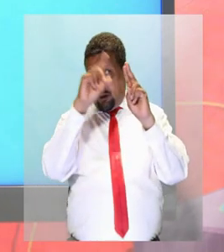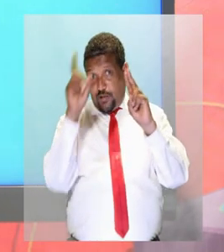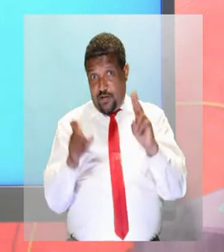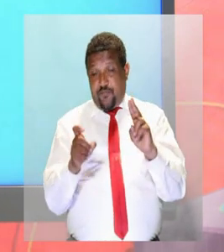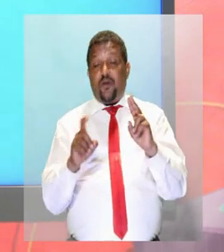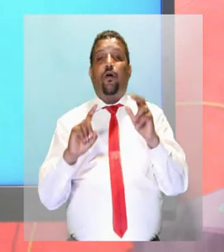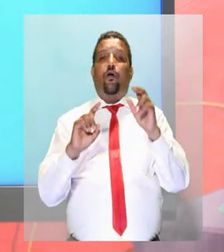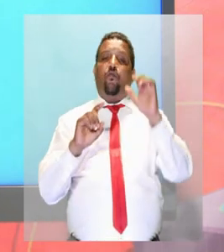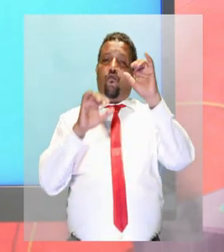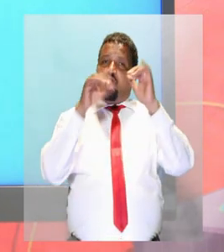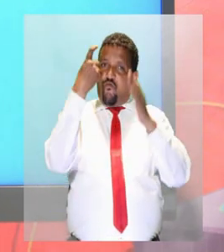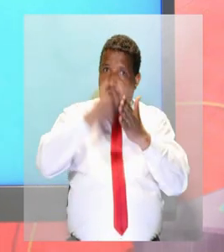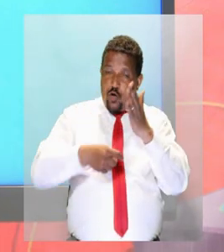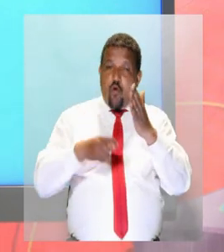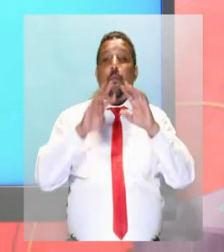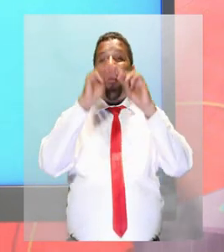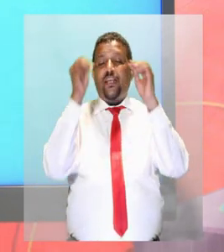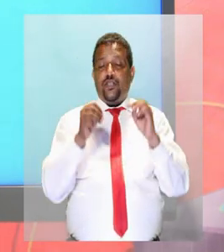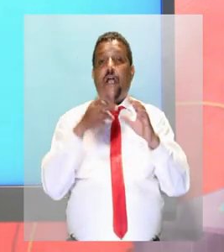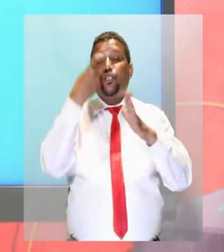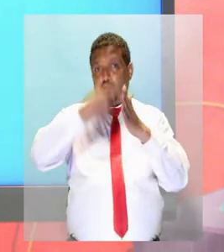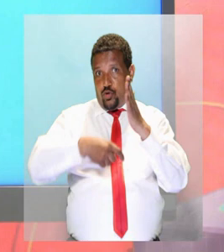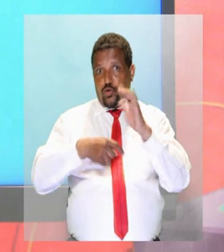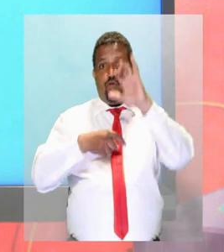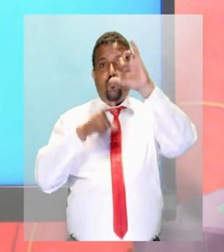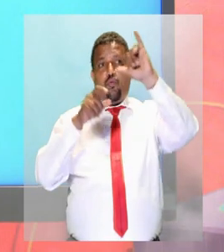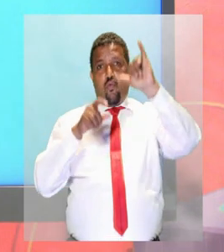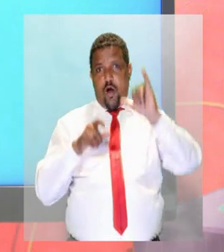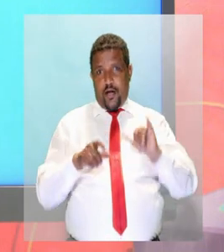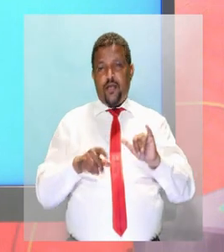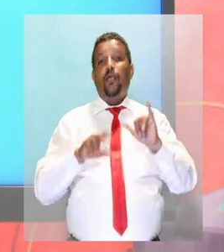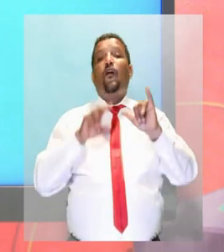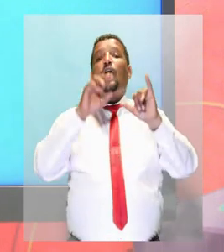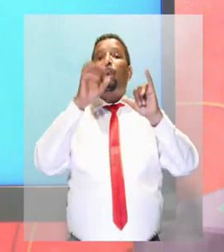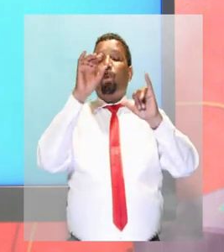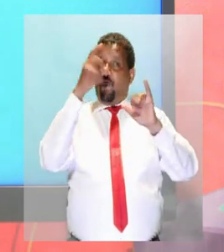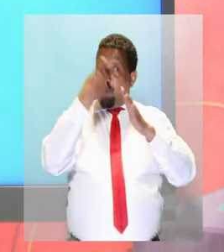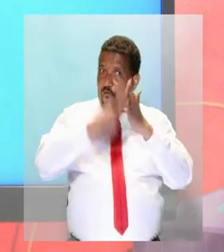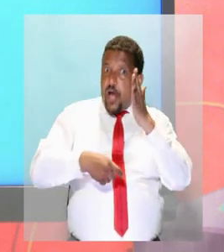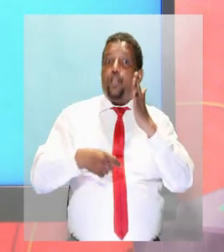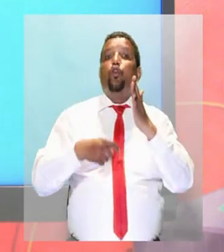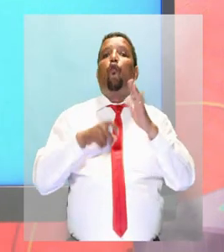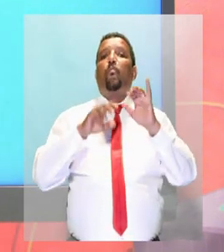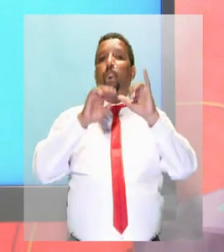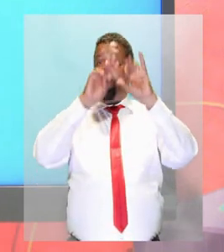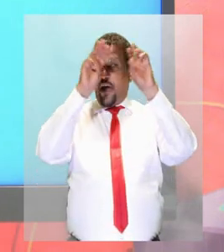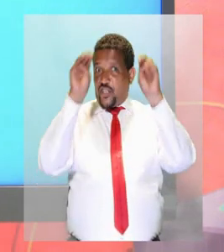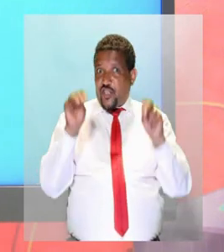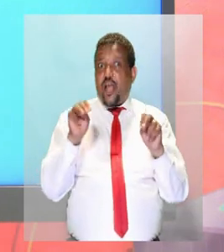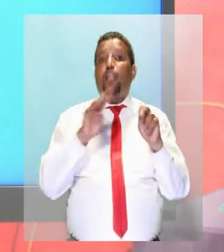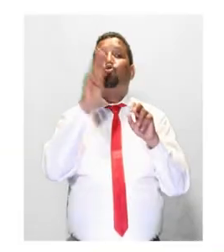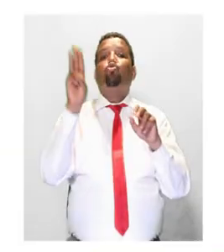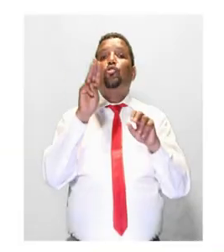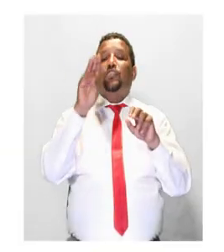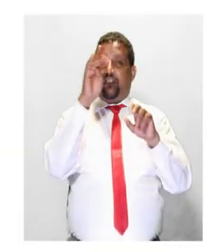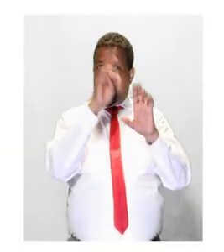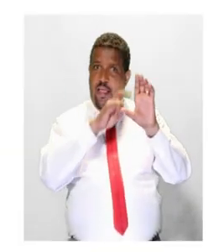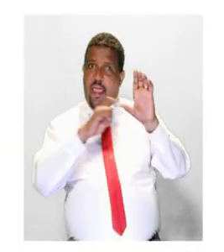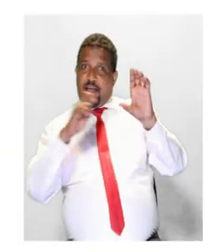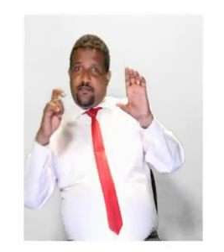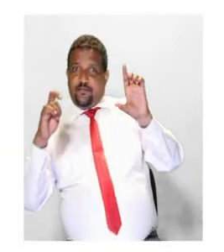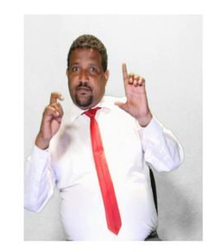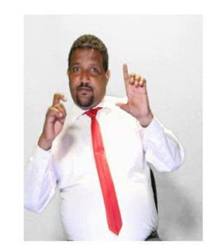y and all the values of unit consumption in the x, and we get this kind of curve, which is a